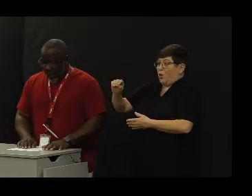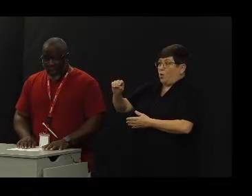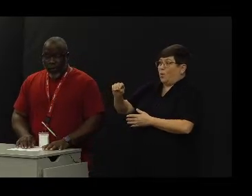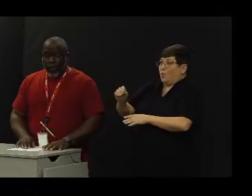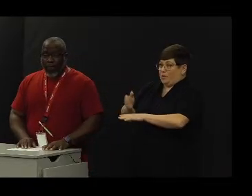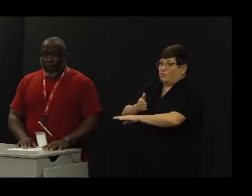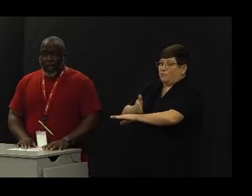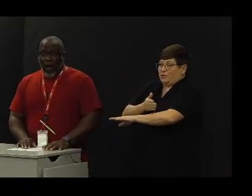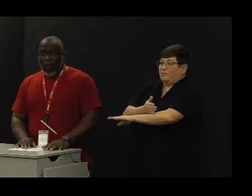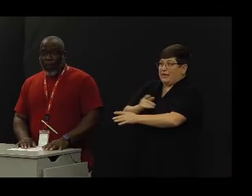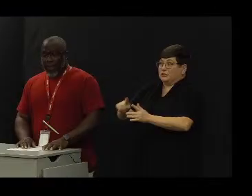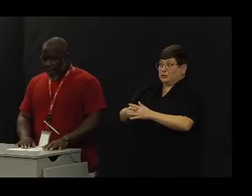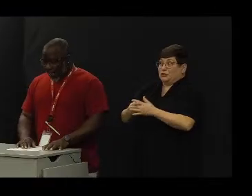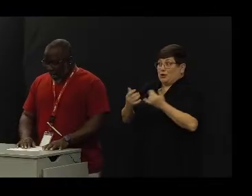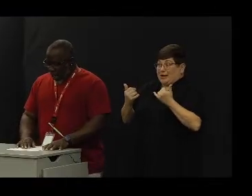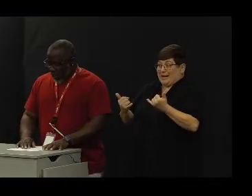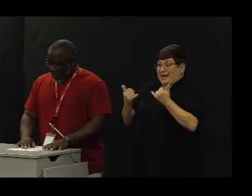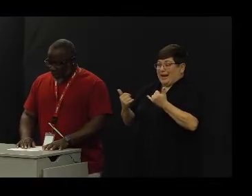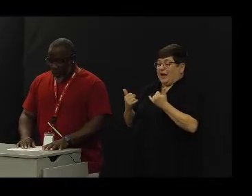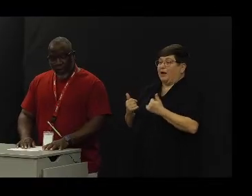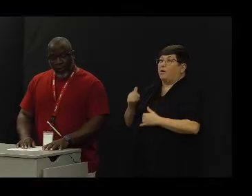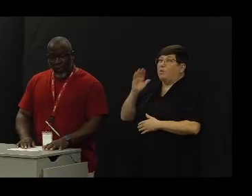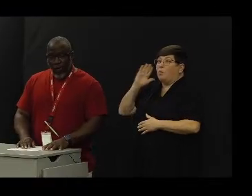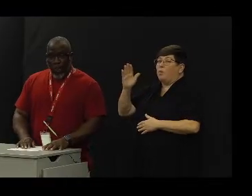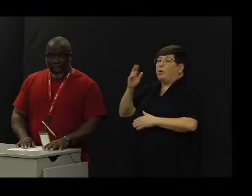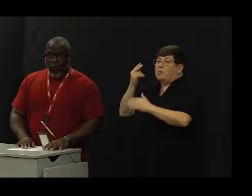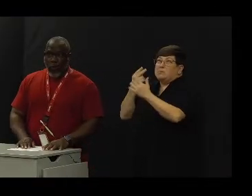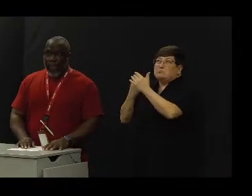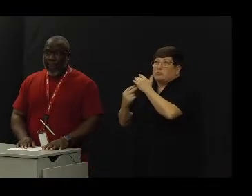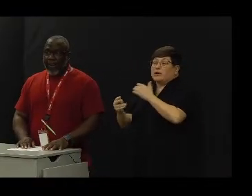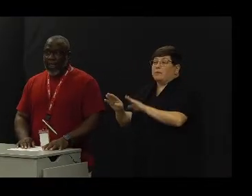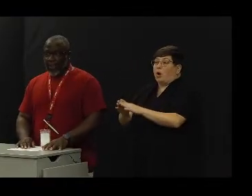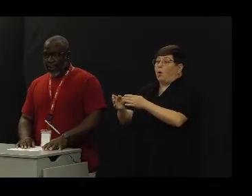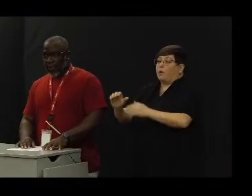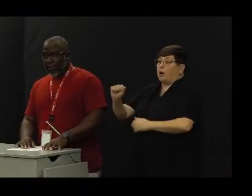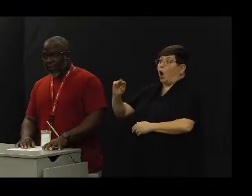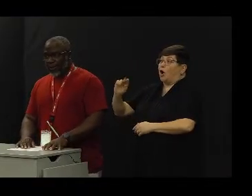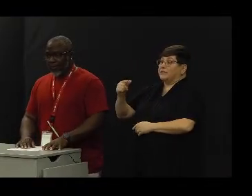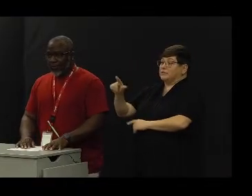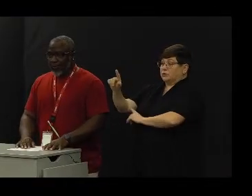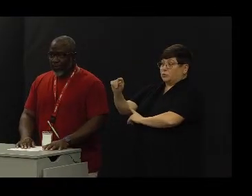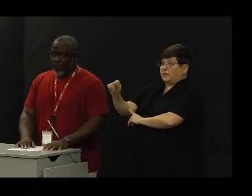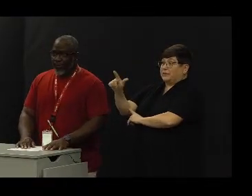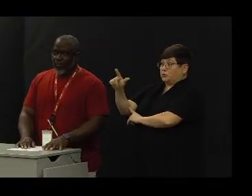It's scheduled to be reopened in August 2026.